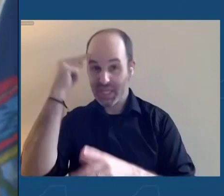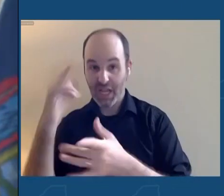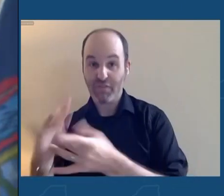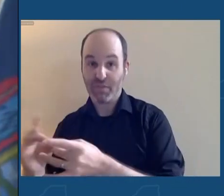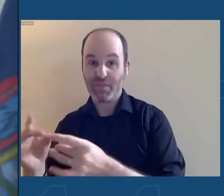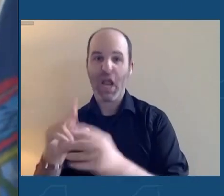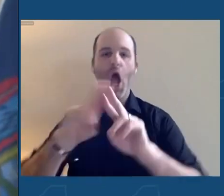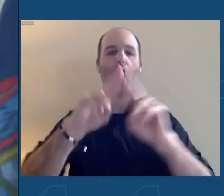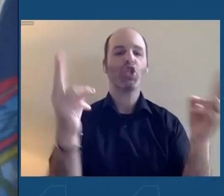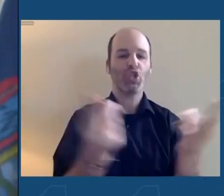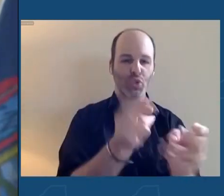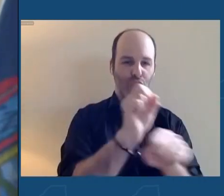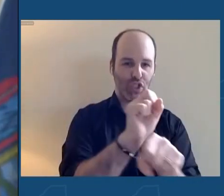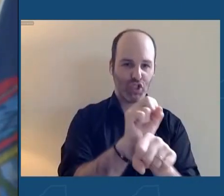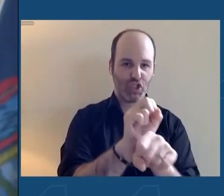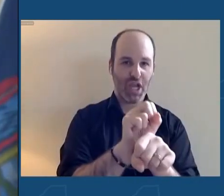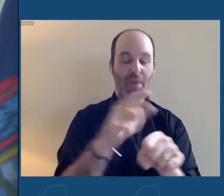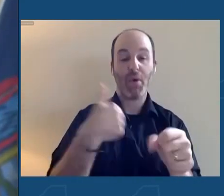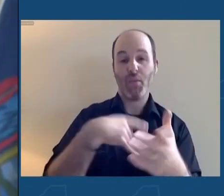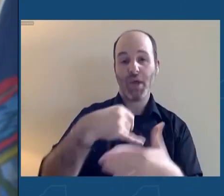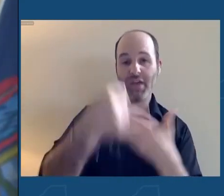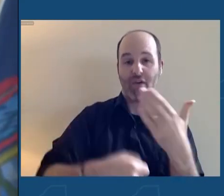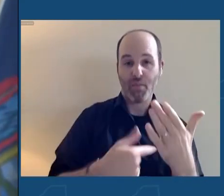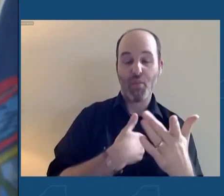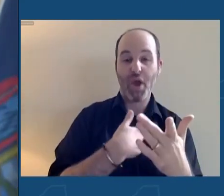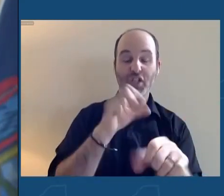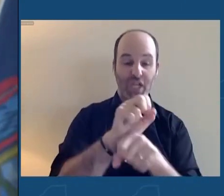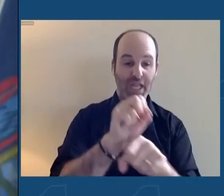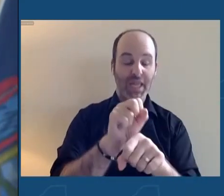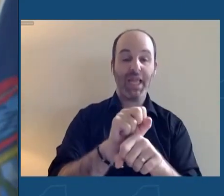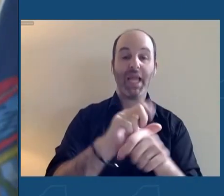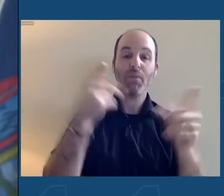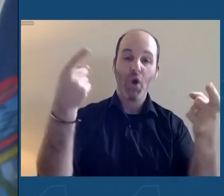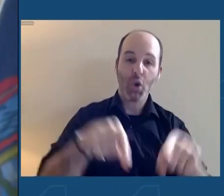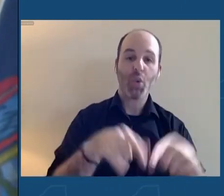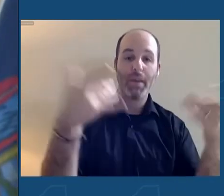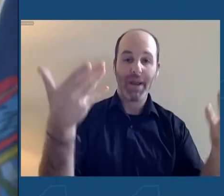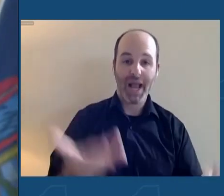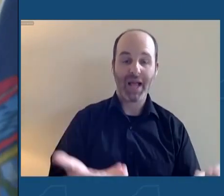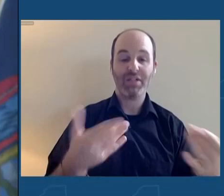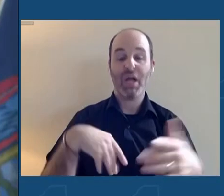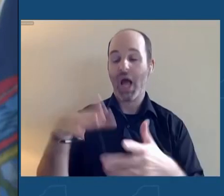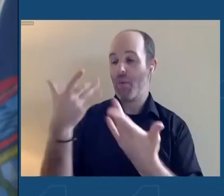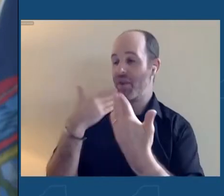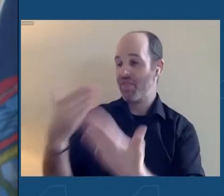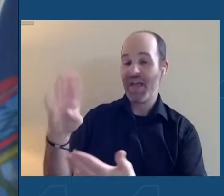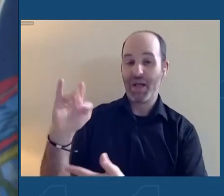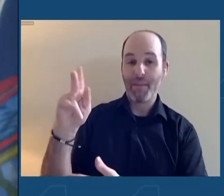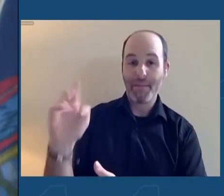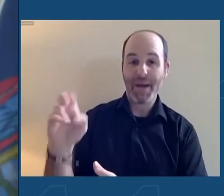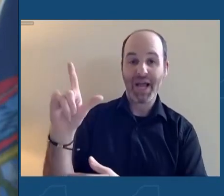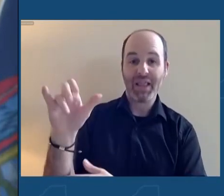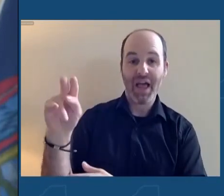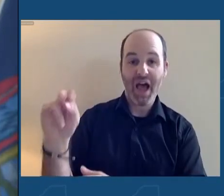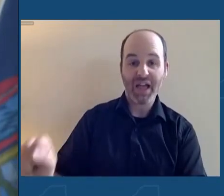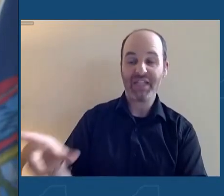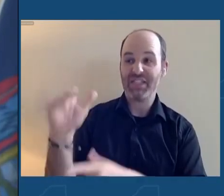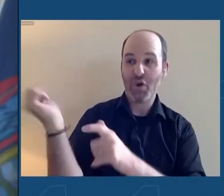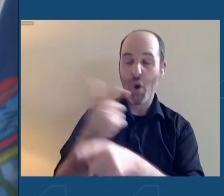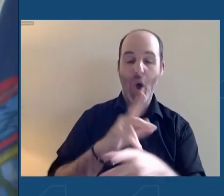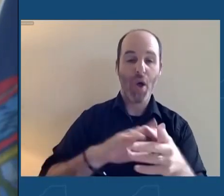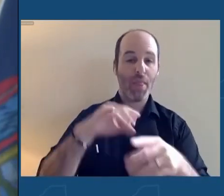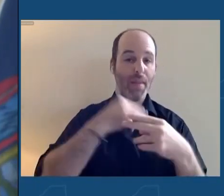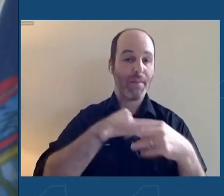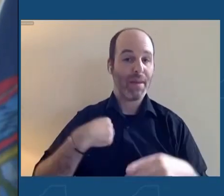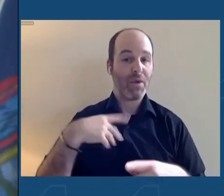job. We have a project labor agreement in place. I want to thank Mike Lyons and all the members of the trades who are here. I saw Anthony Frasino who's